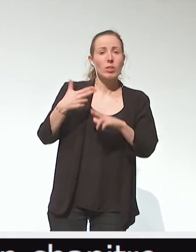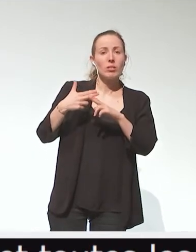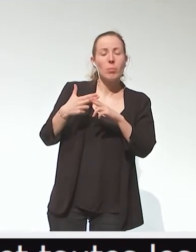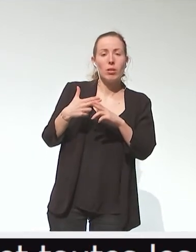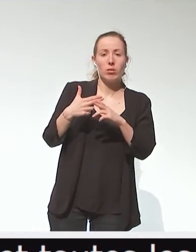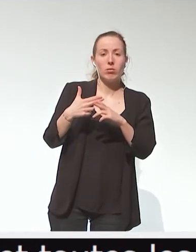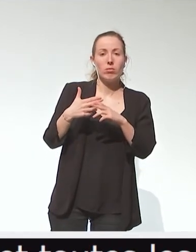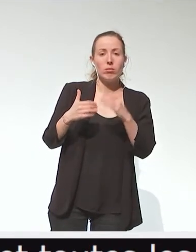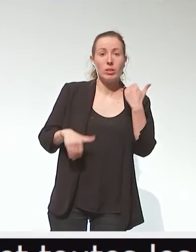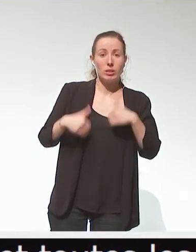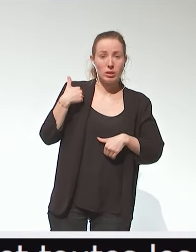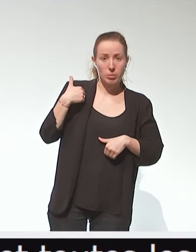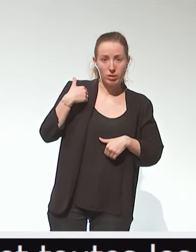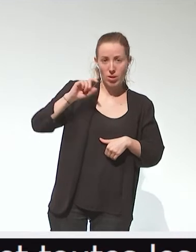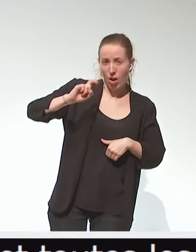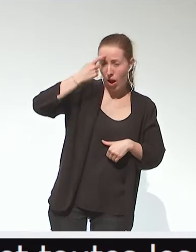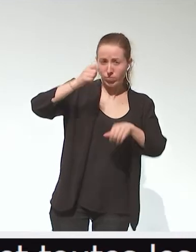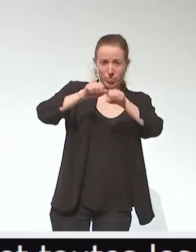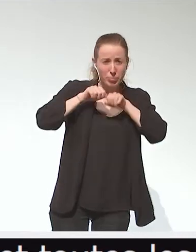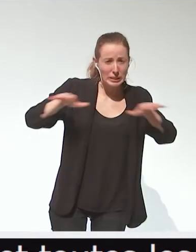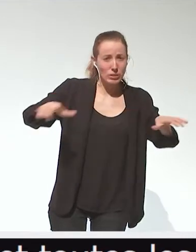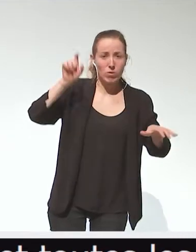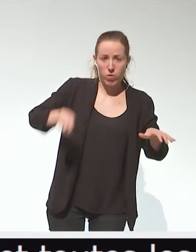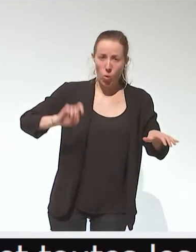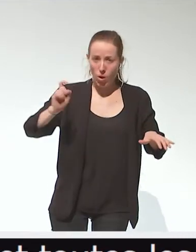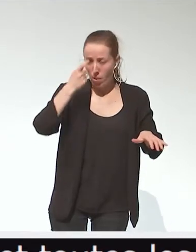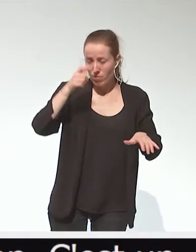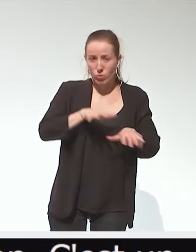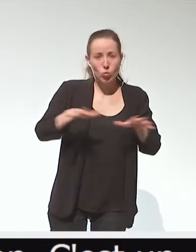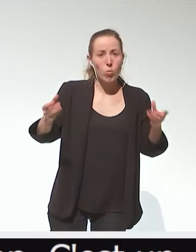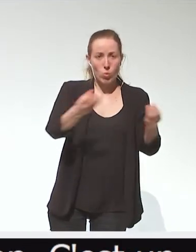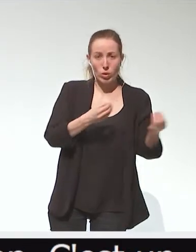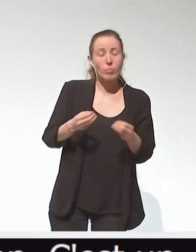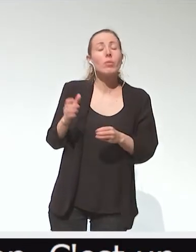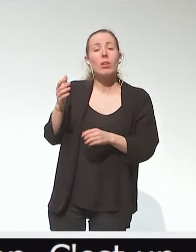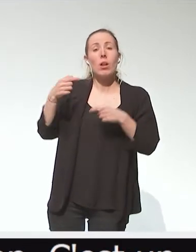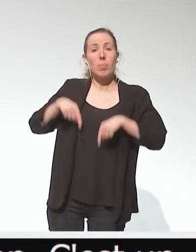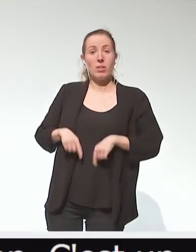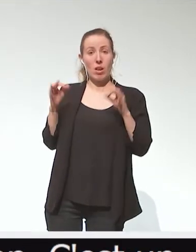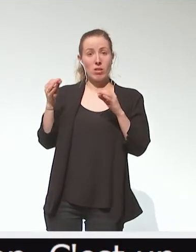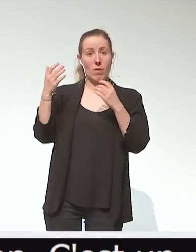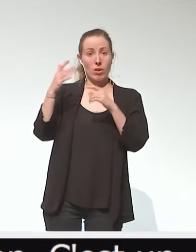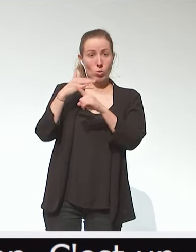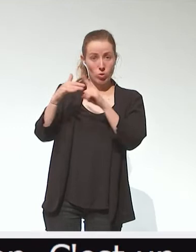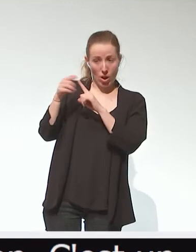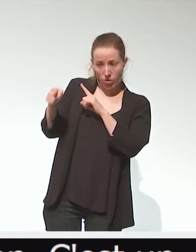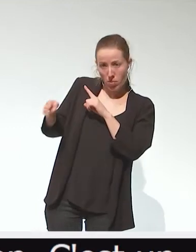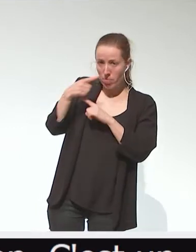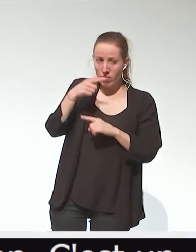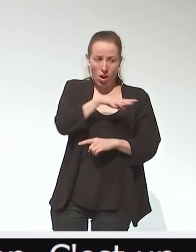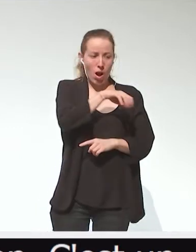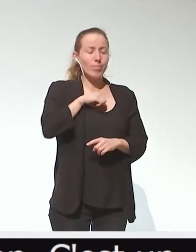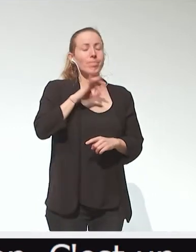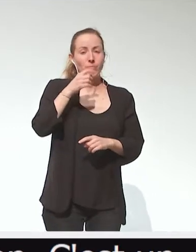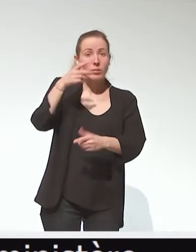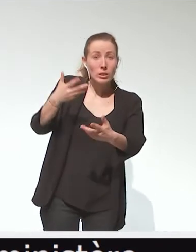Now, disability mainstreaming is a key principle which is being taken very seriously by the Labour and Social